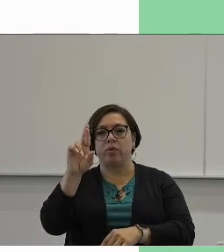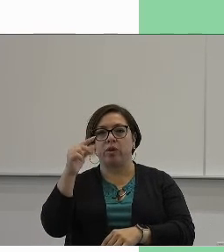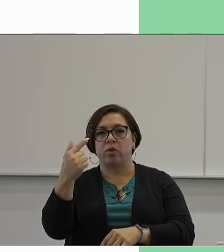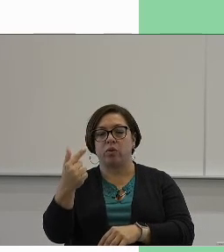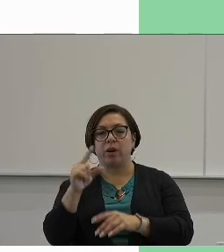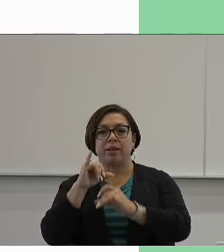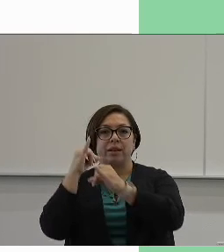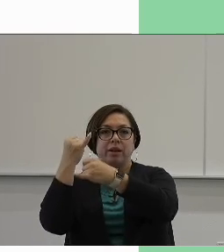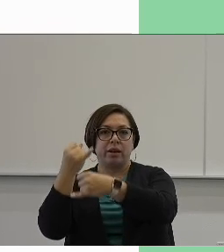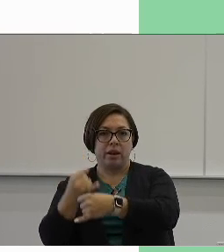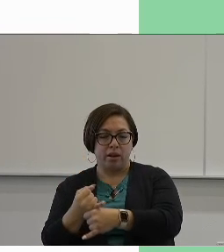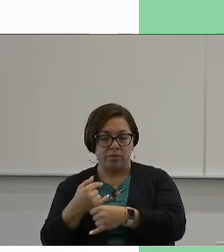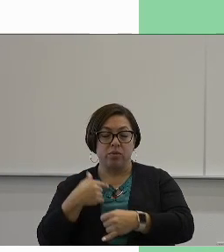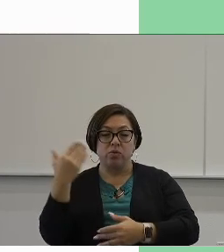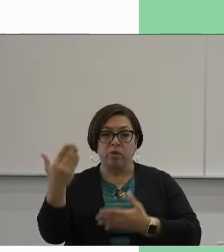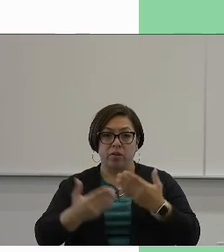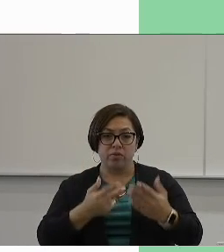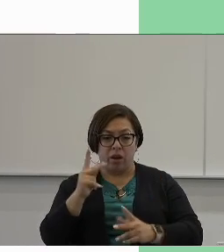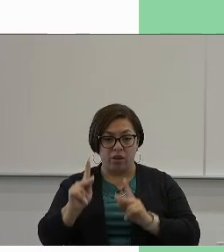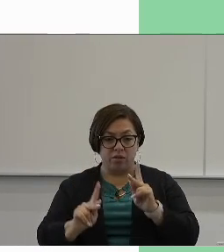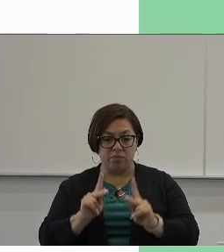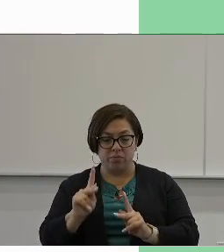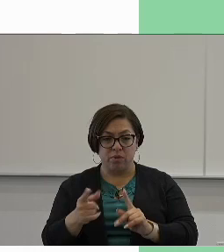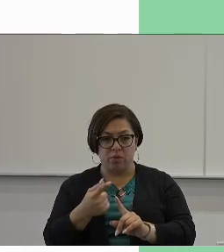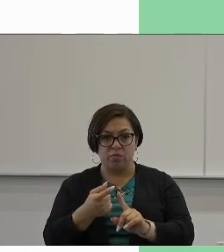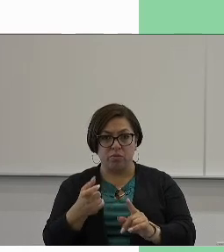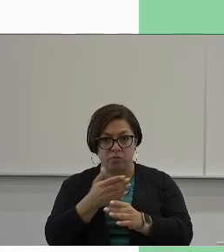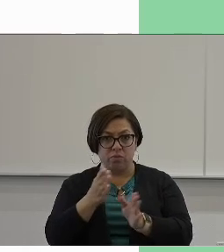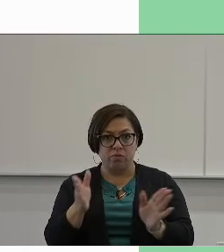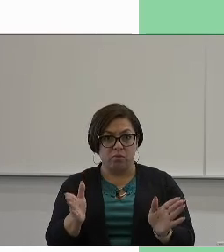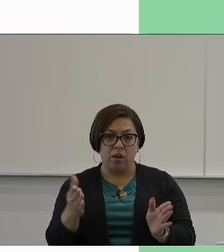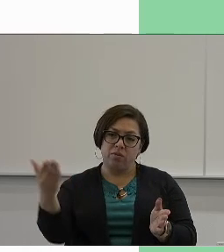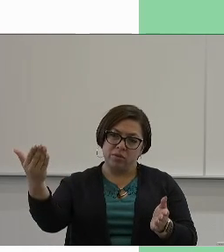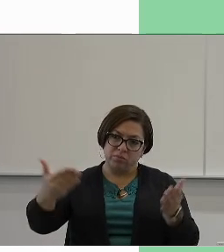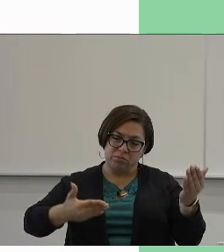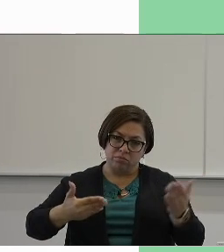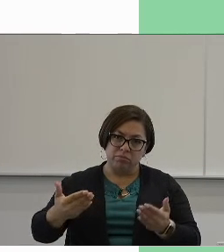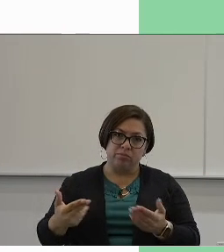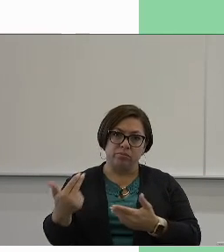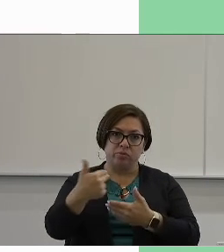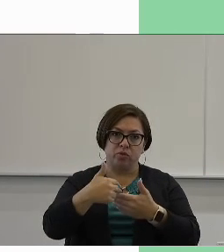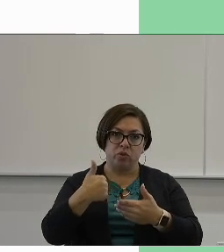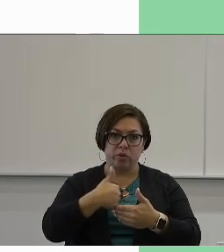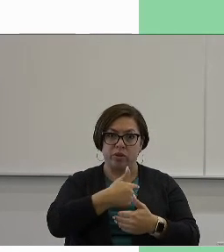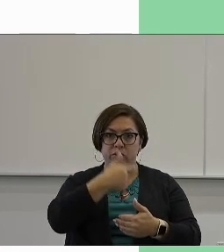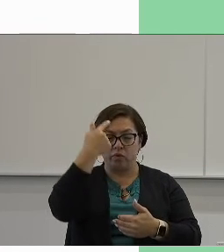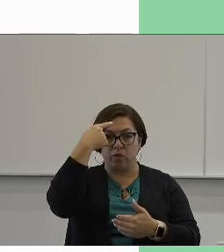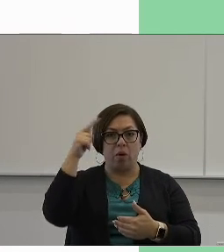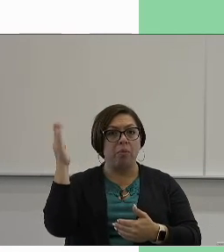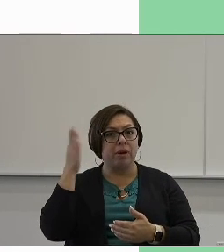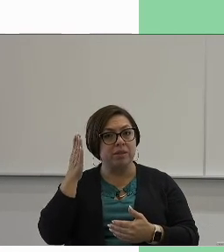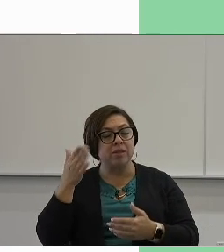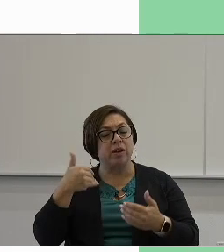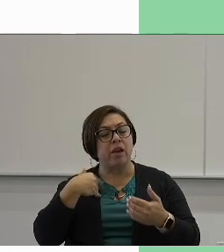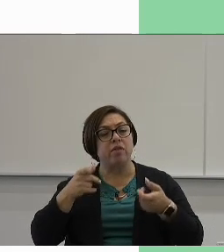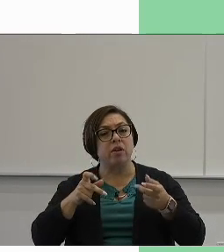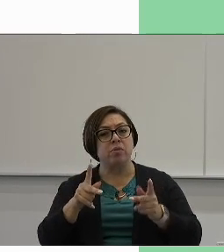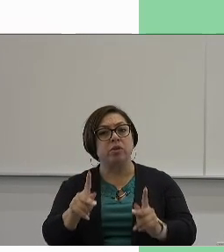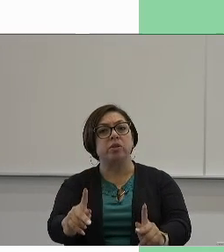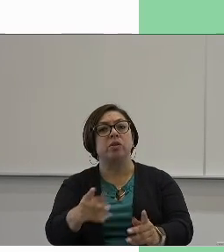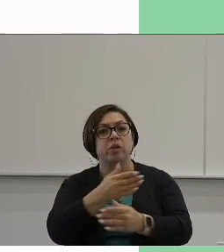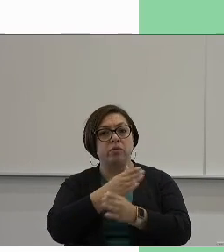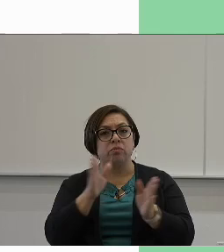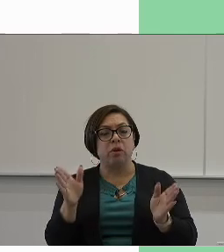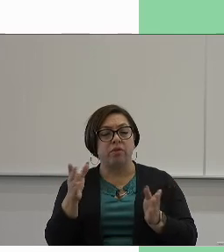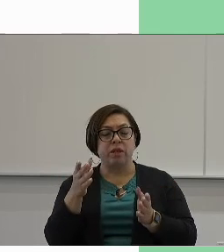And so we certainly invite any members of the public who would like to come out for that presentation and to have an opportunity to make public comment at